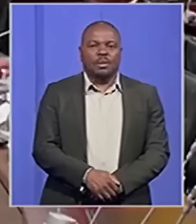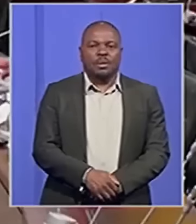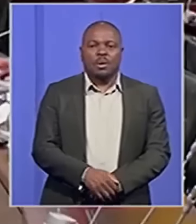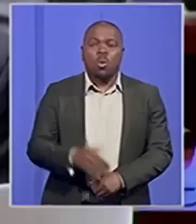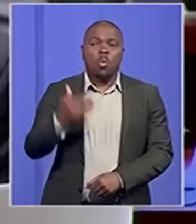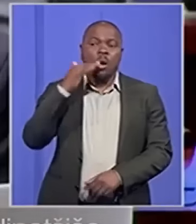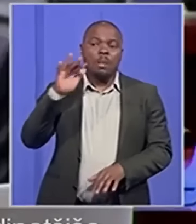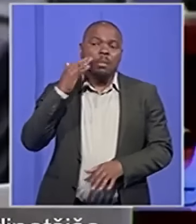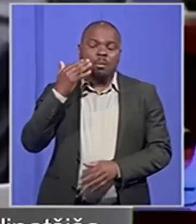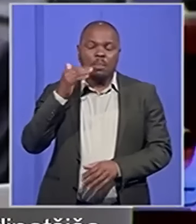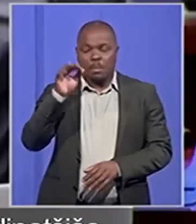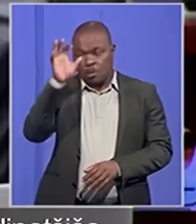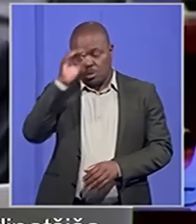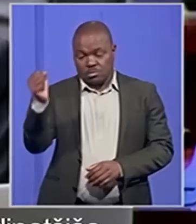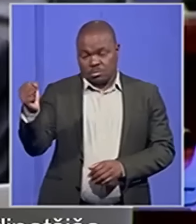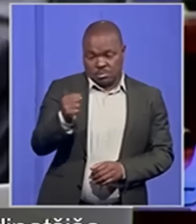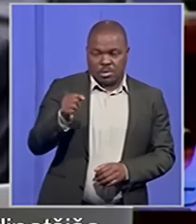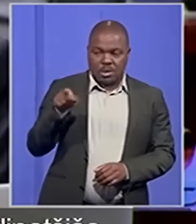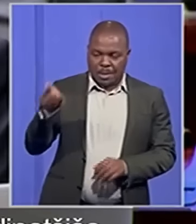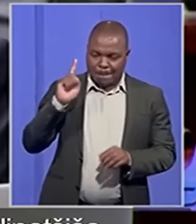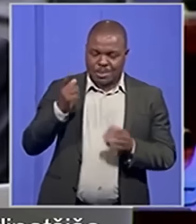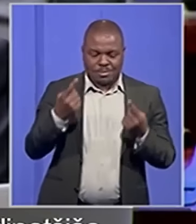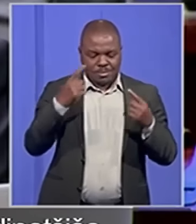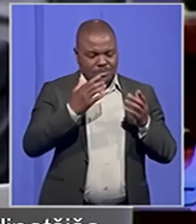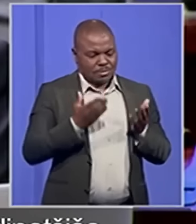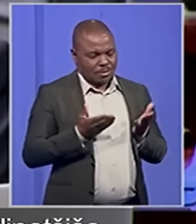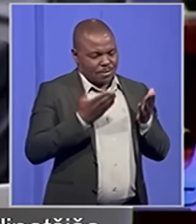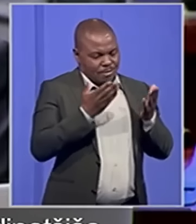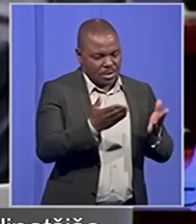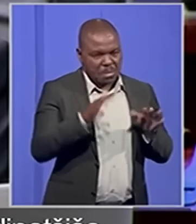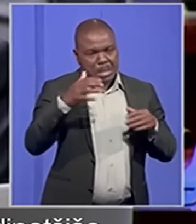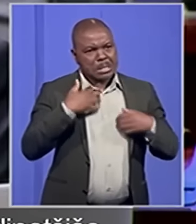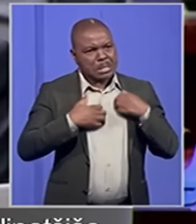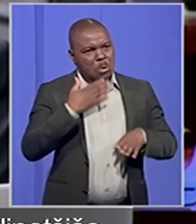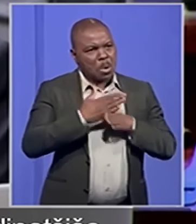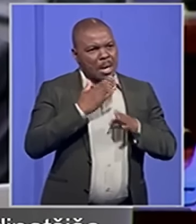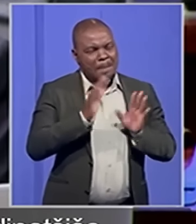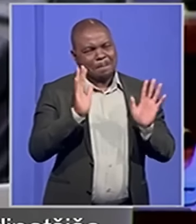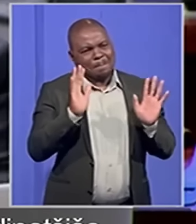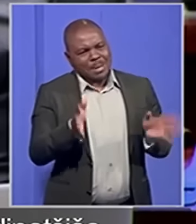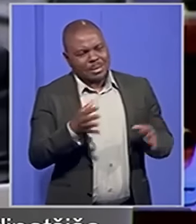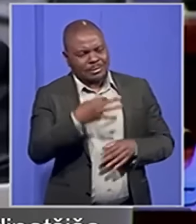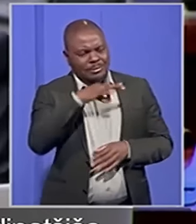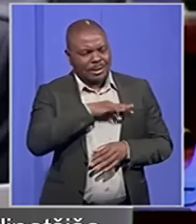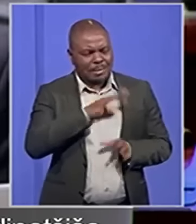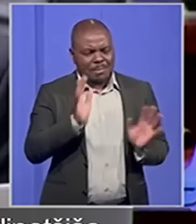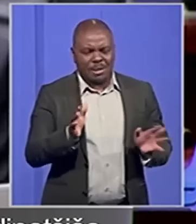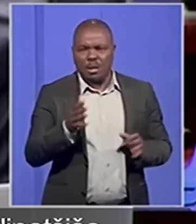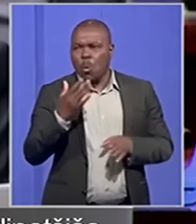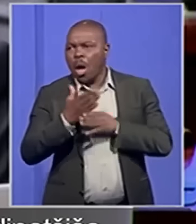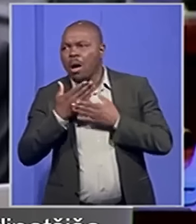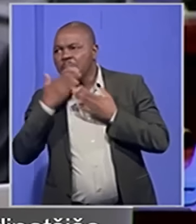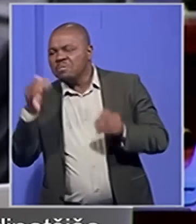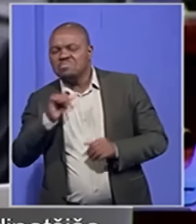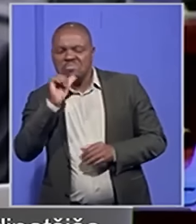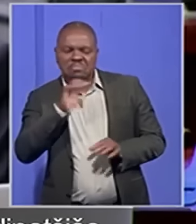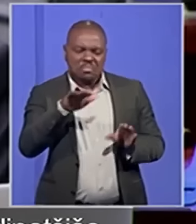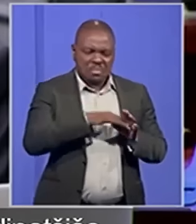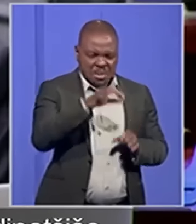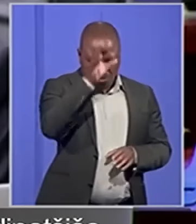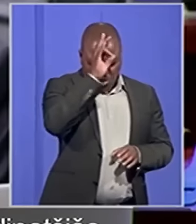recruit people who want to protect themselves, not the career people that they can't find jobs somewhere else and they come to the police as a